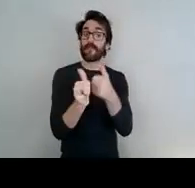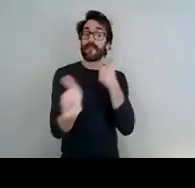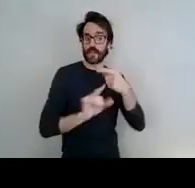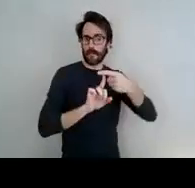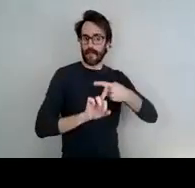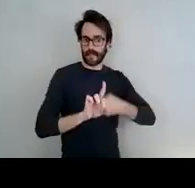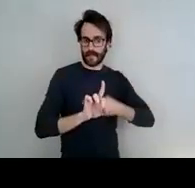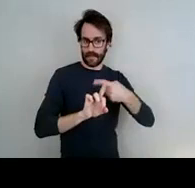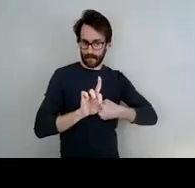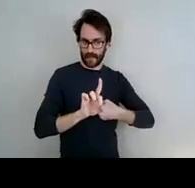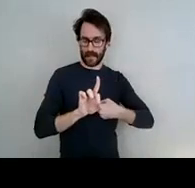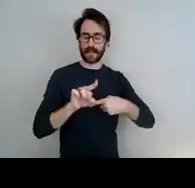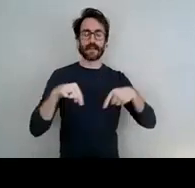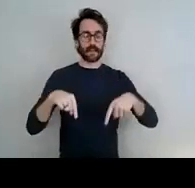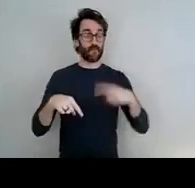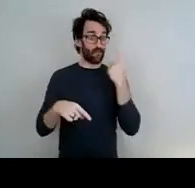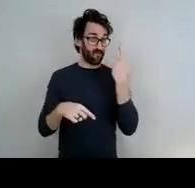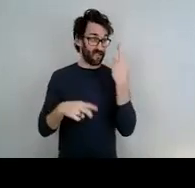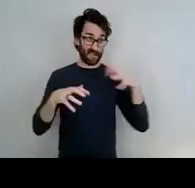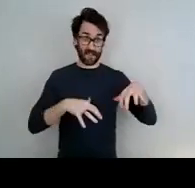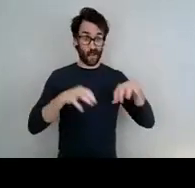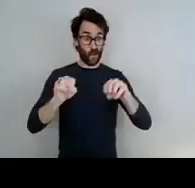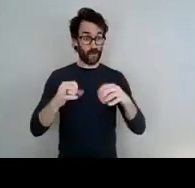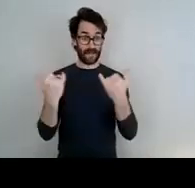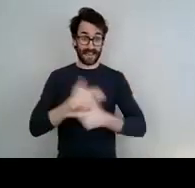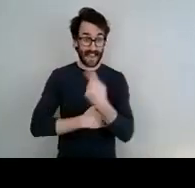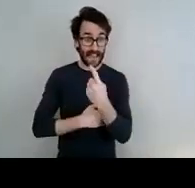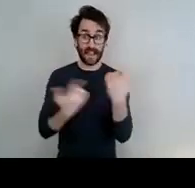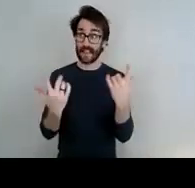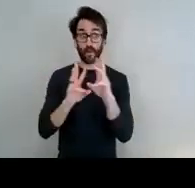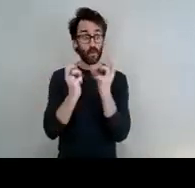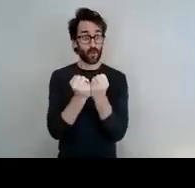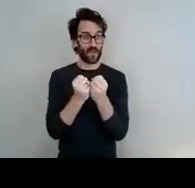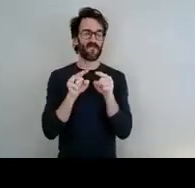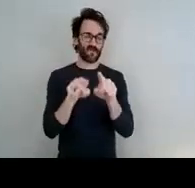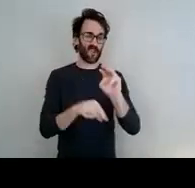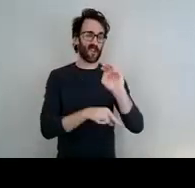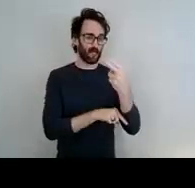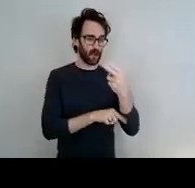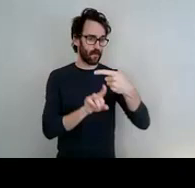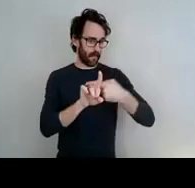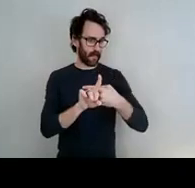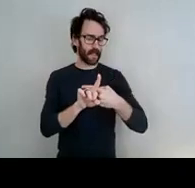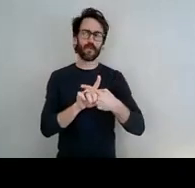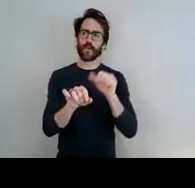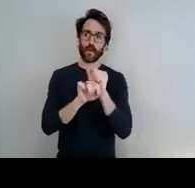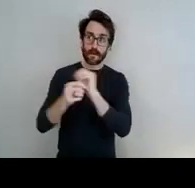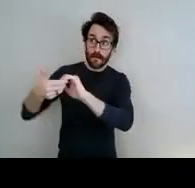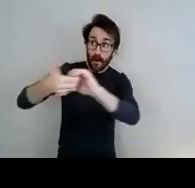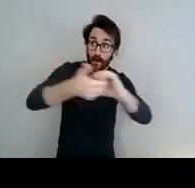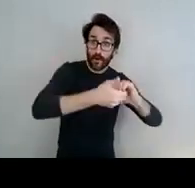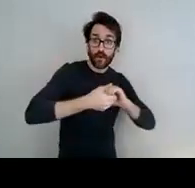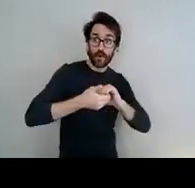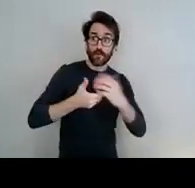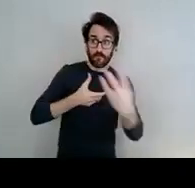this webinar today during March and working with our partners to do so. So you'll notice that on